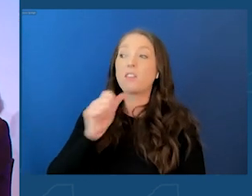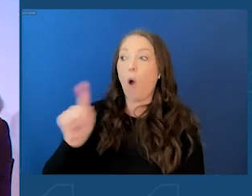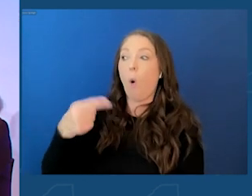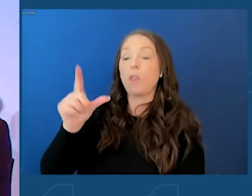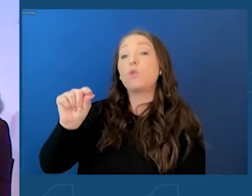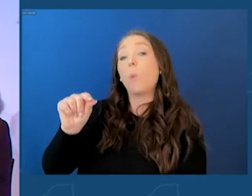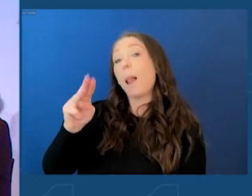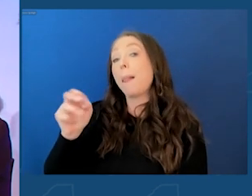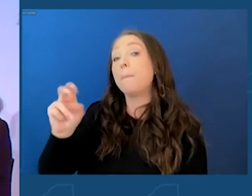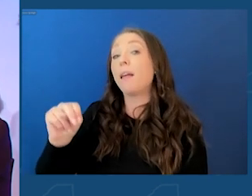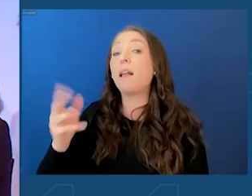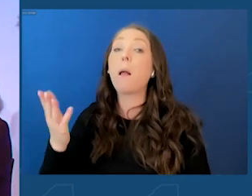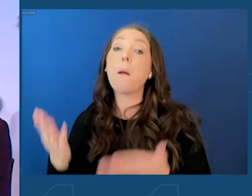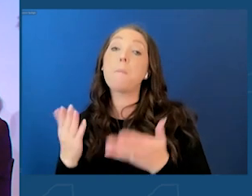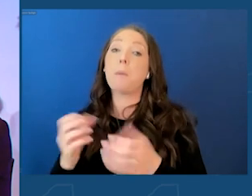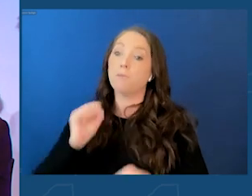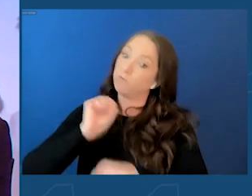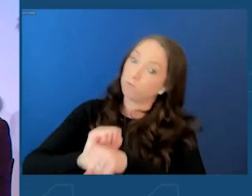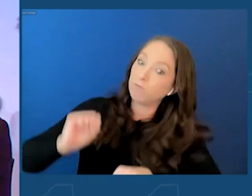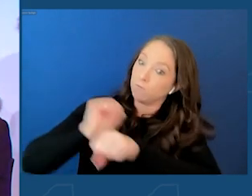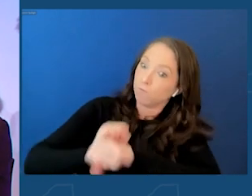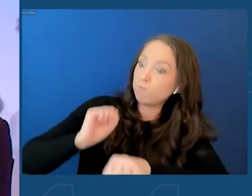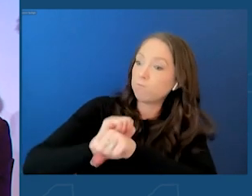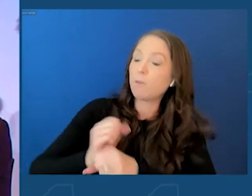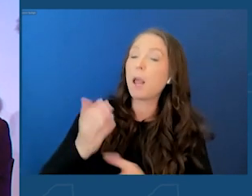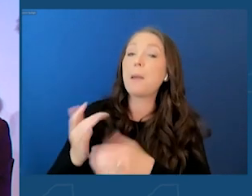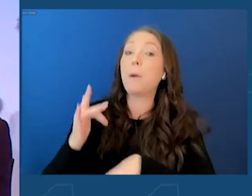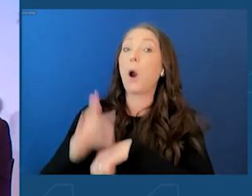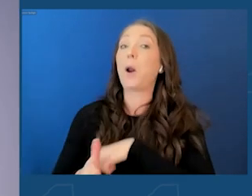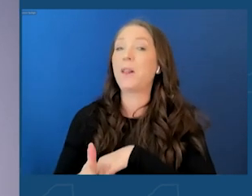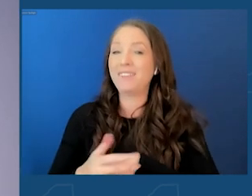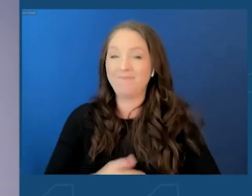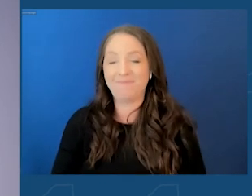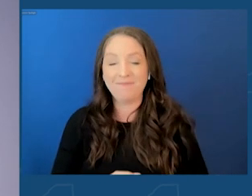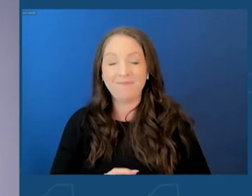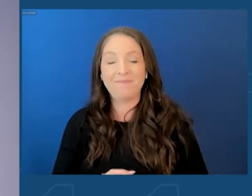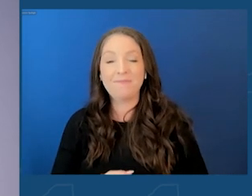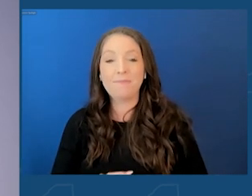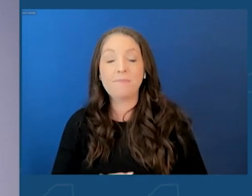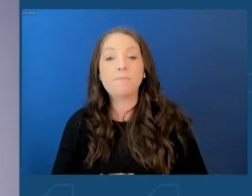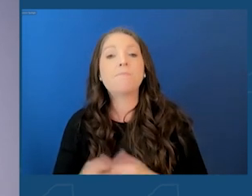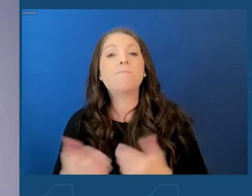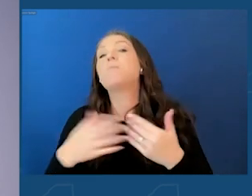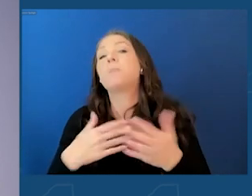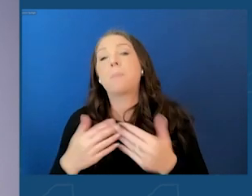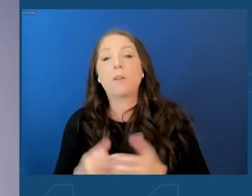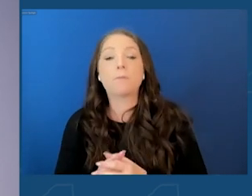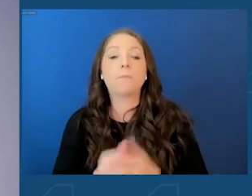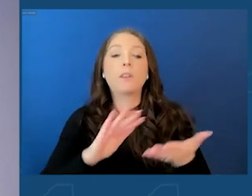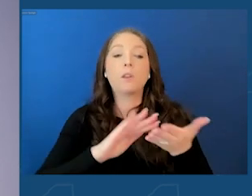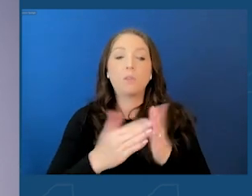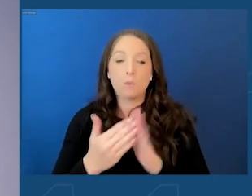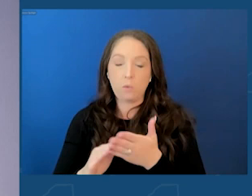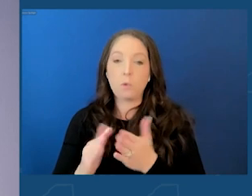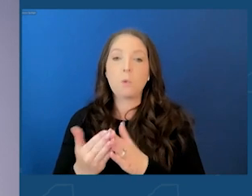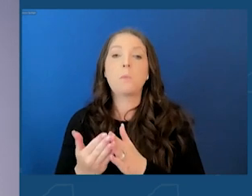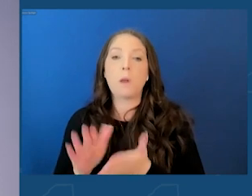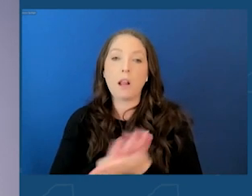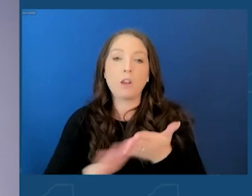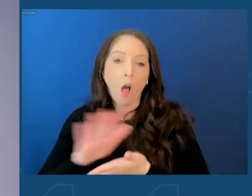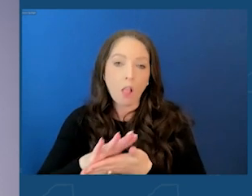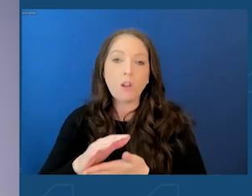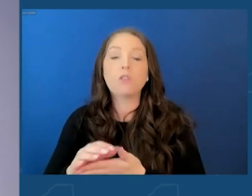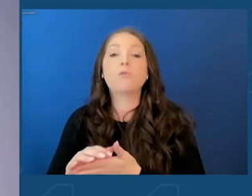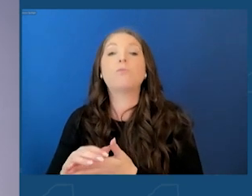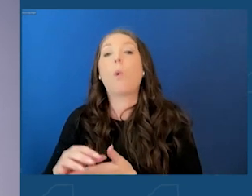maybe if we work hard enough, we can get there early. But whether it's the community colleges or the sheet metal workers,